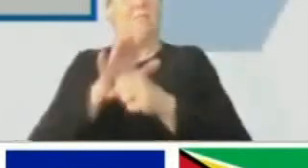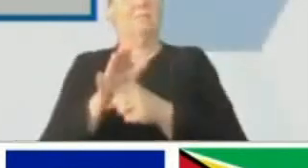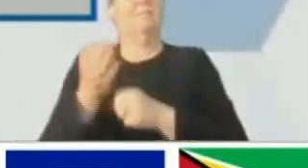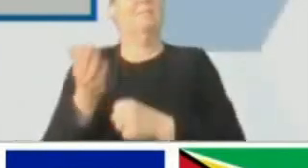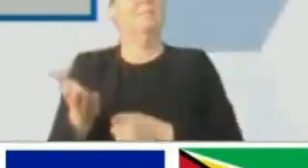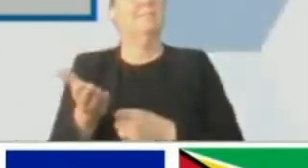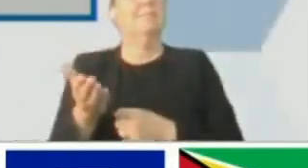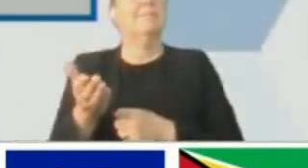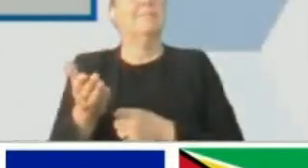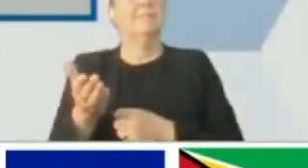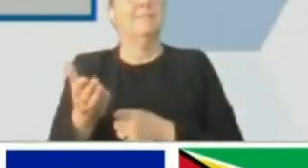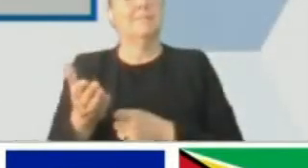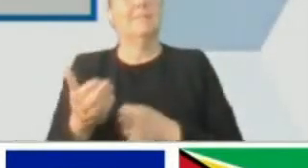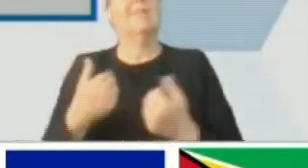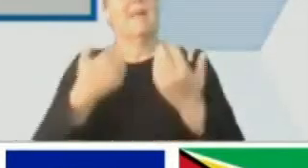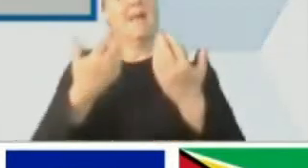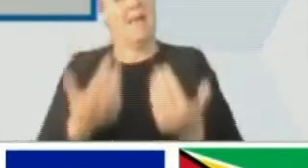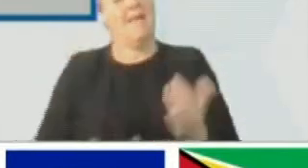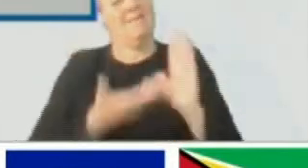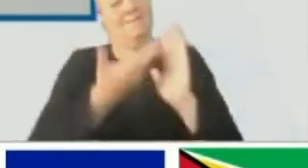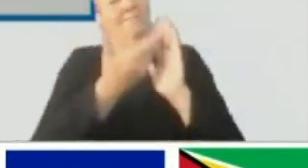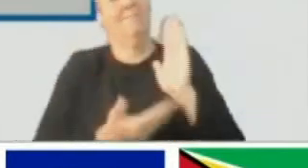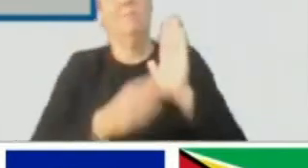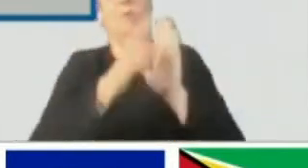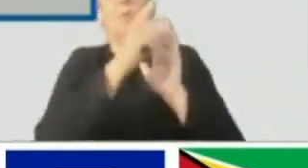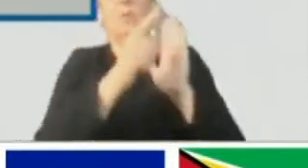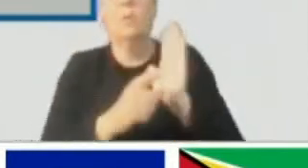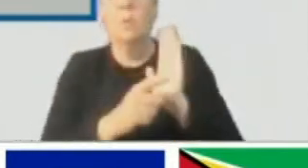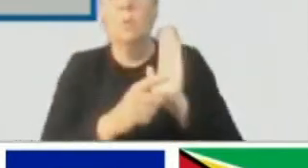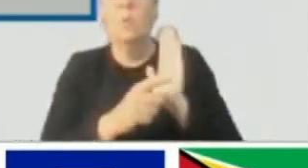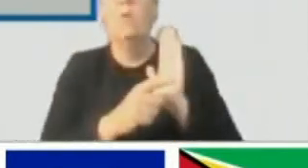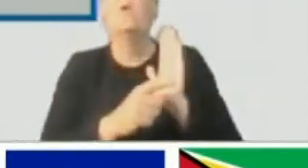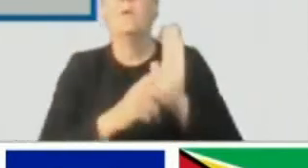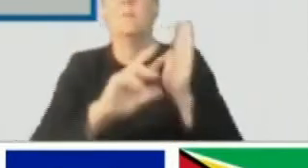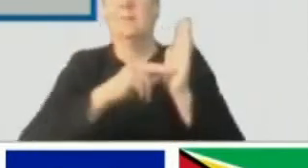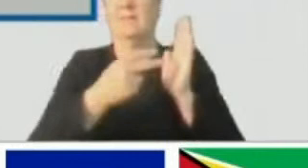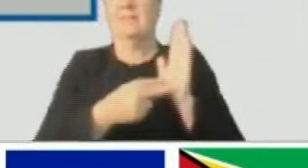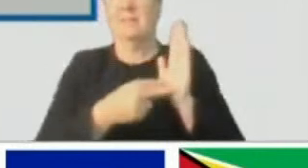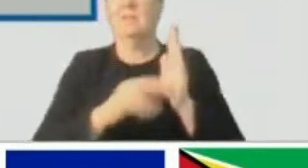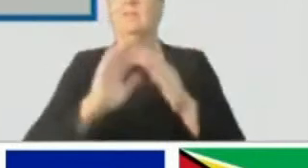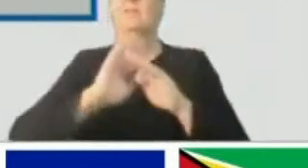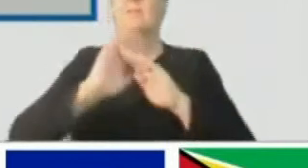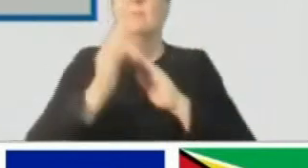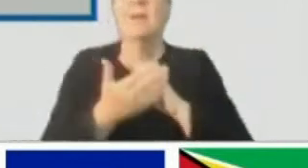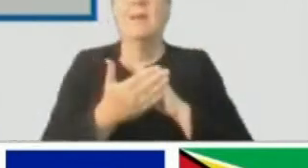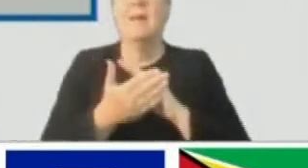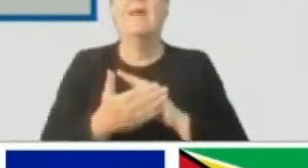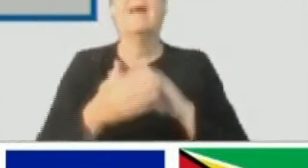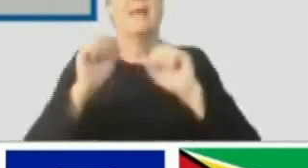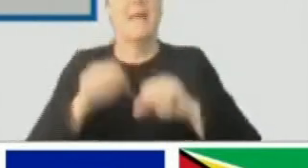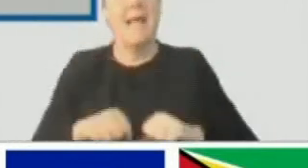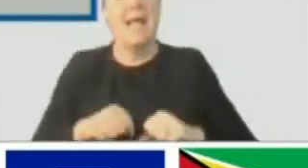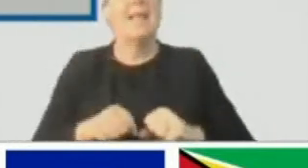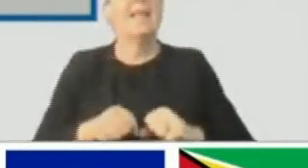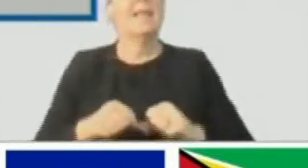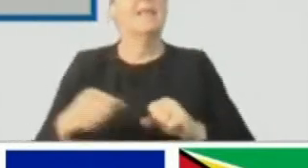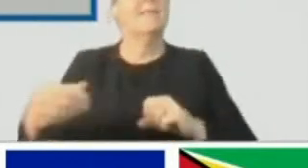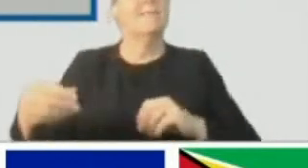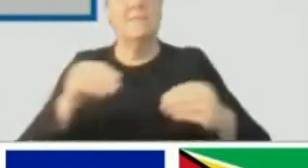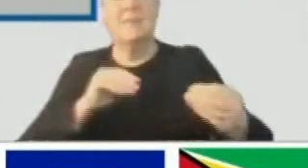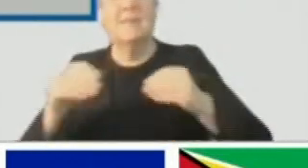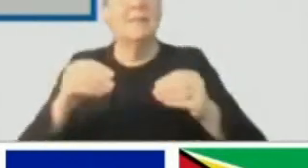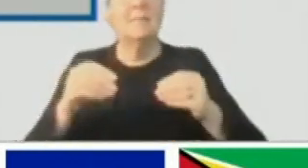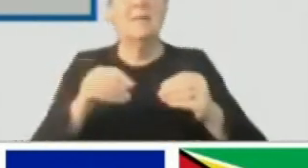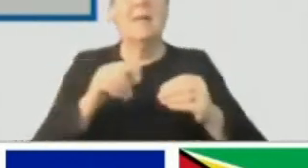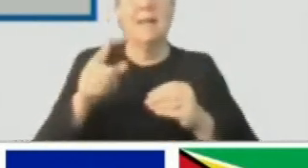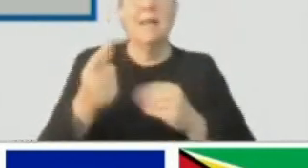has strongly facilitated Jamaica's ability to adapt with speed and flexibility to the changing patterns